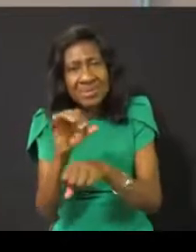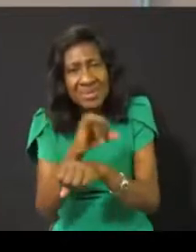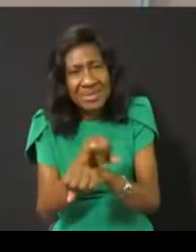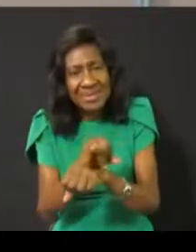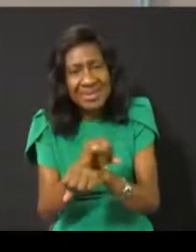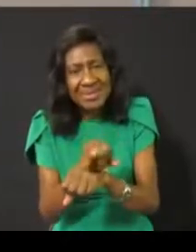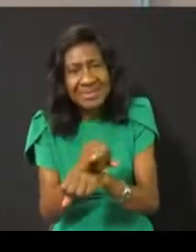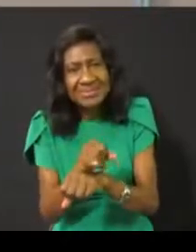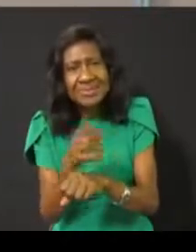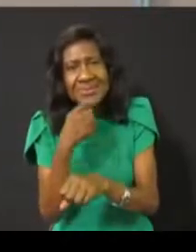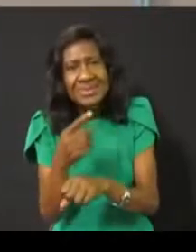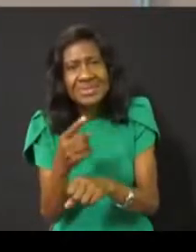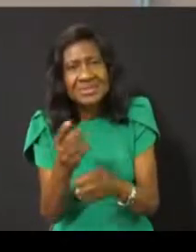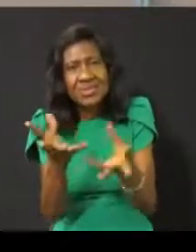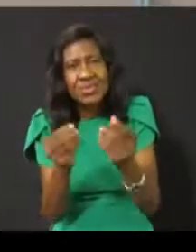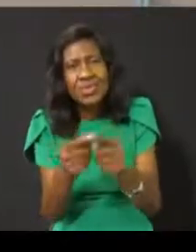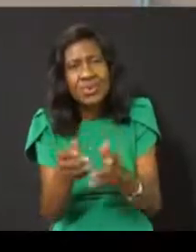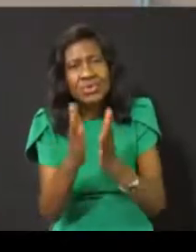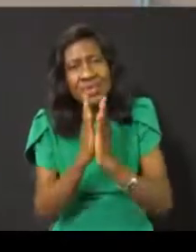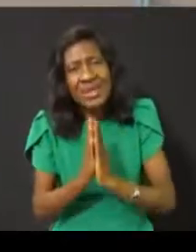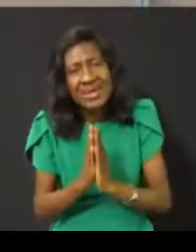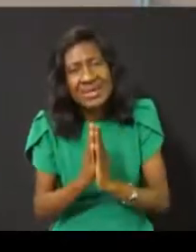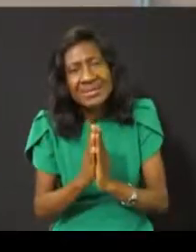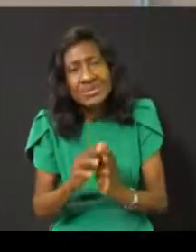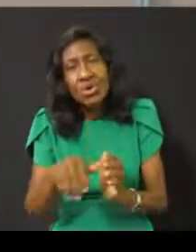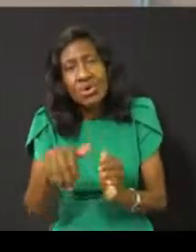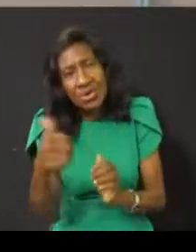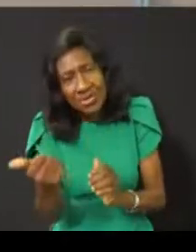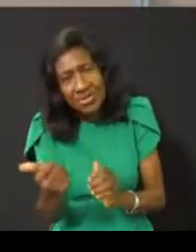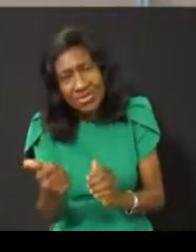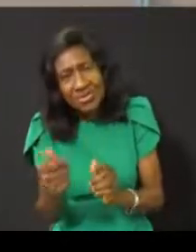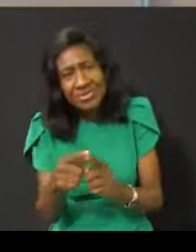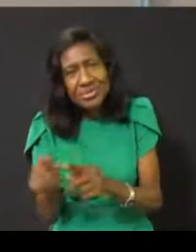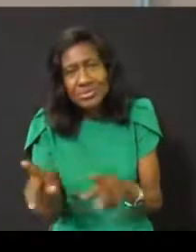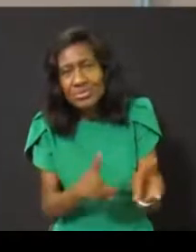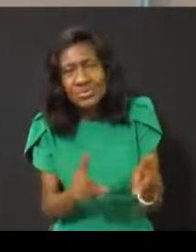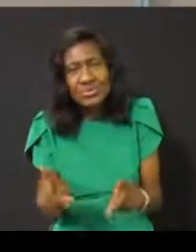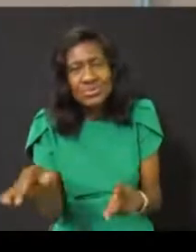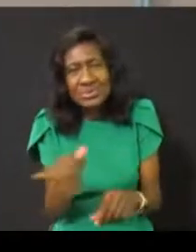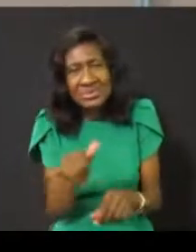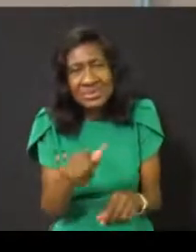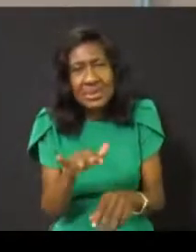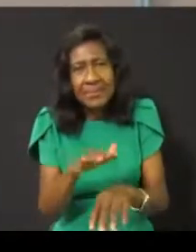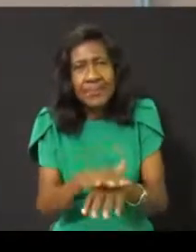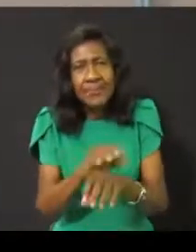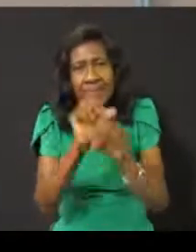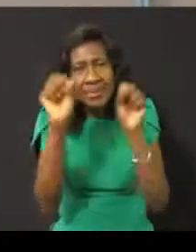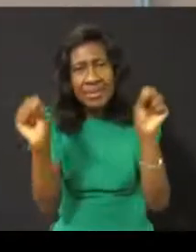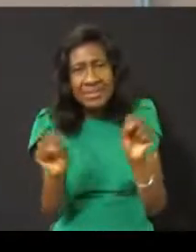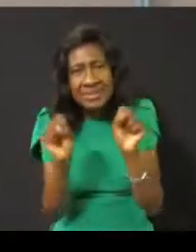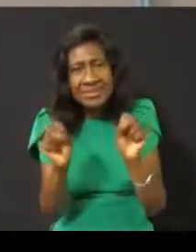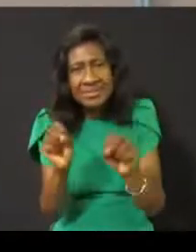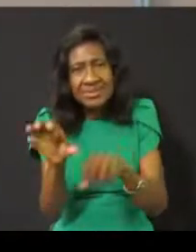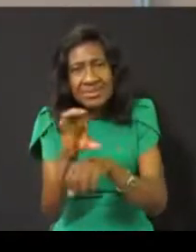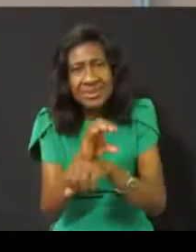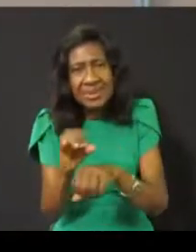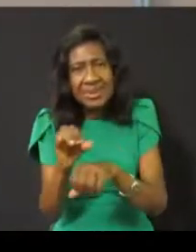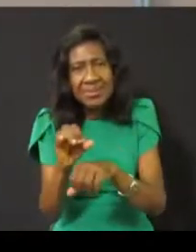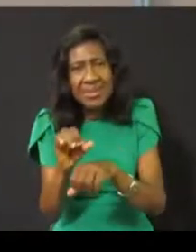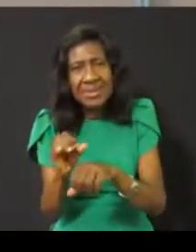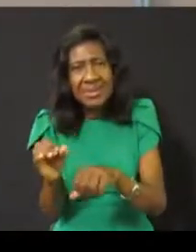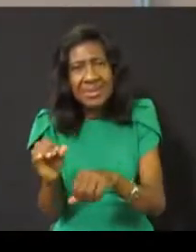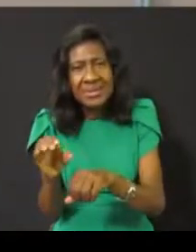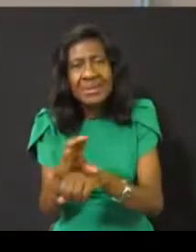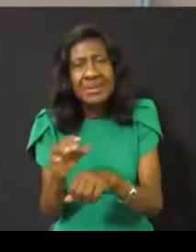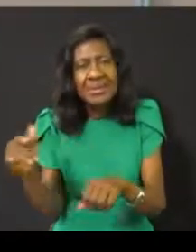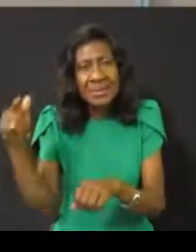ask the rest of the industry to maybe do the same. On Saturday, the Cayman Airways also relaunched their